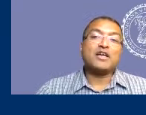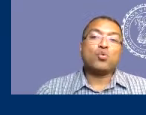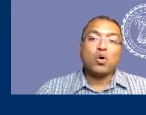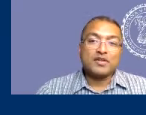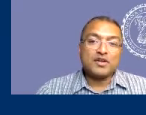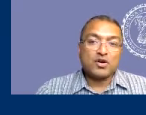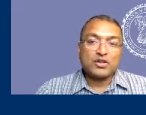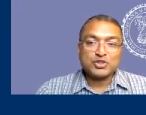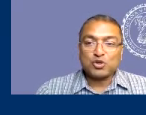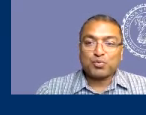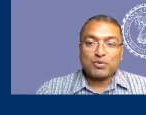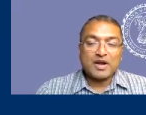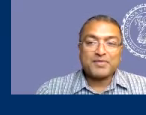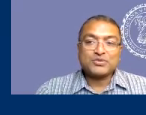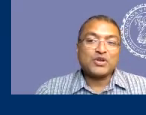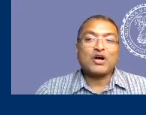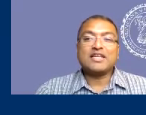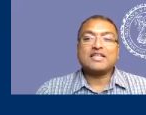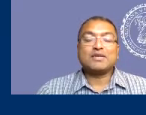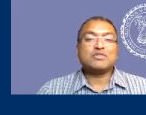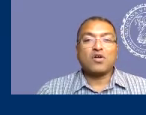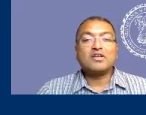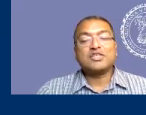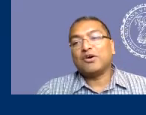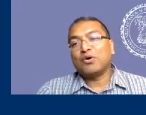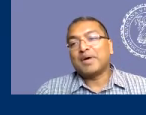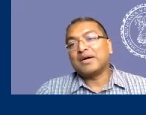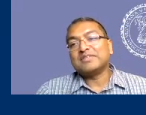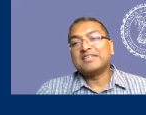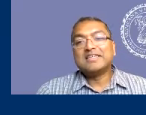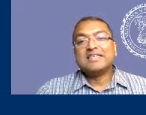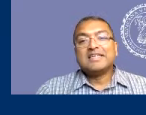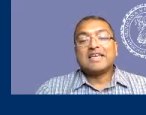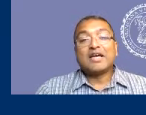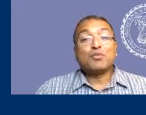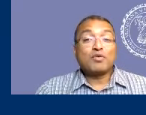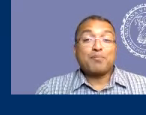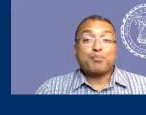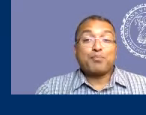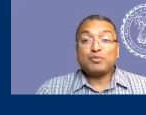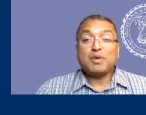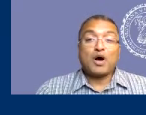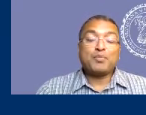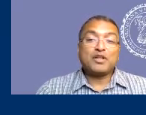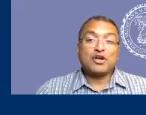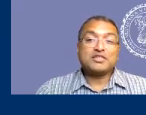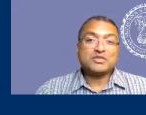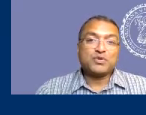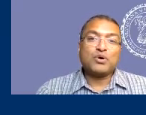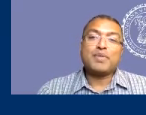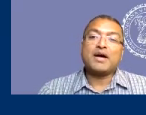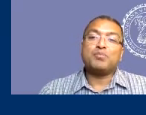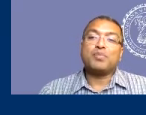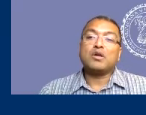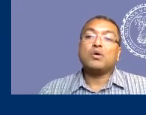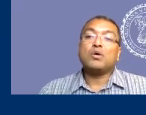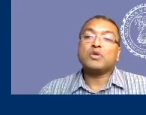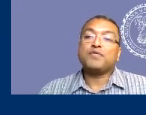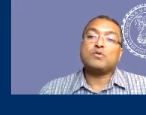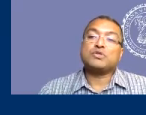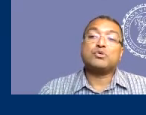to provide quality archaeological programming to an audience that was largely homebound. Now the program proved to be popular not just with the homebound